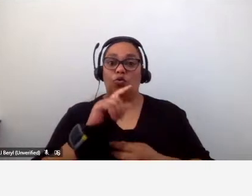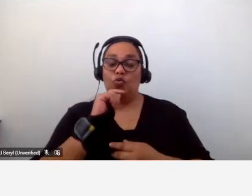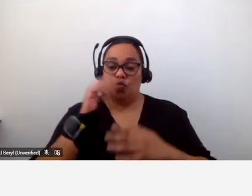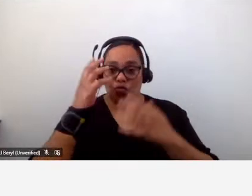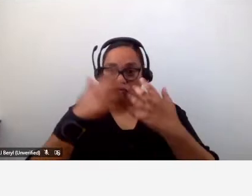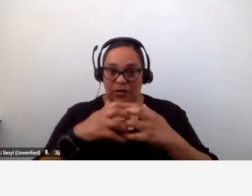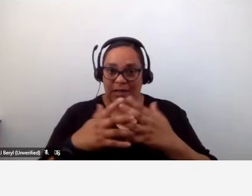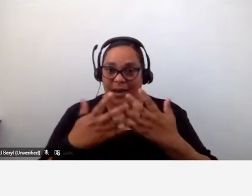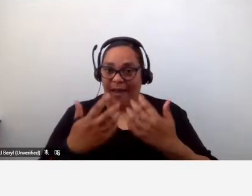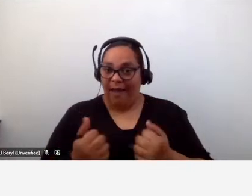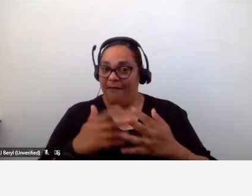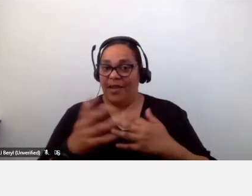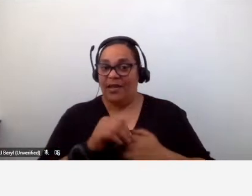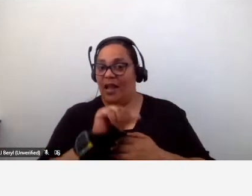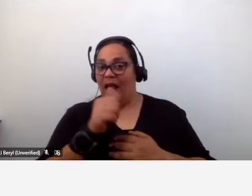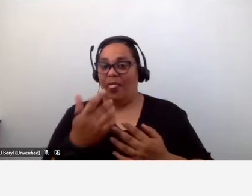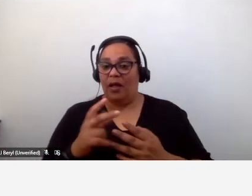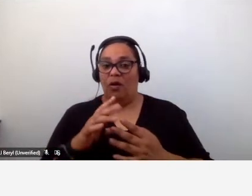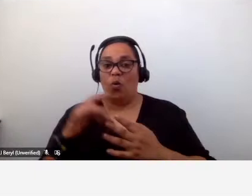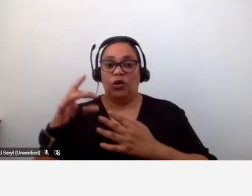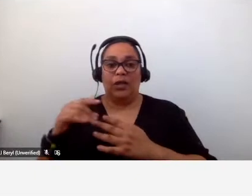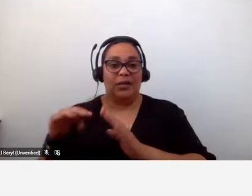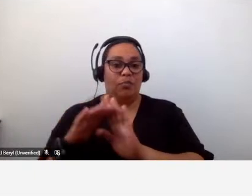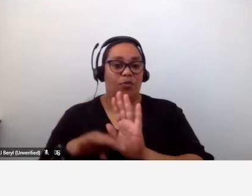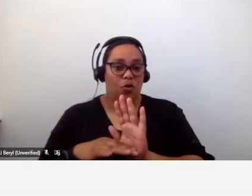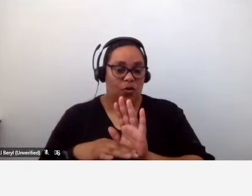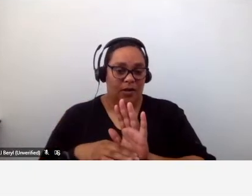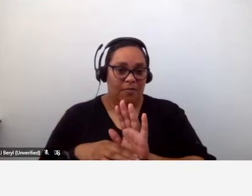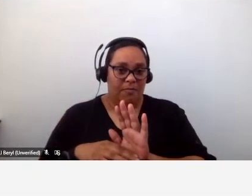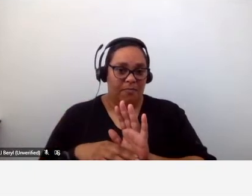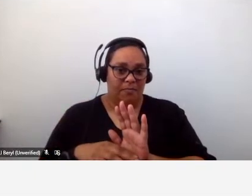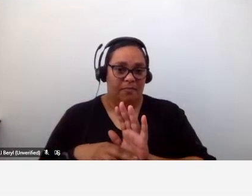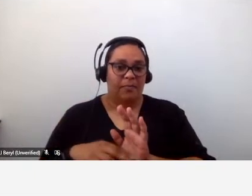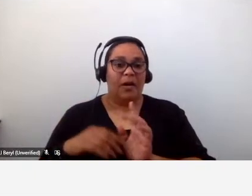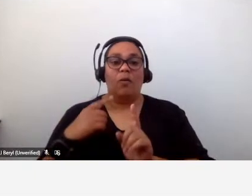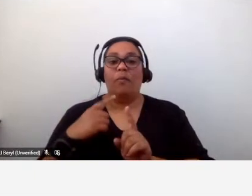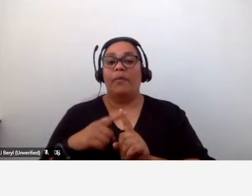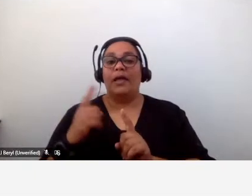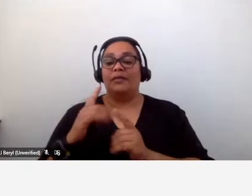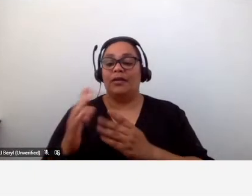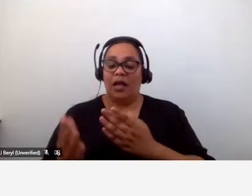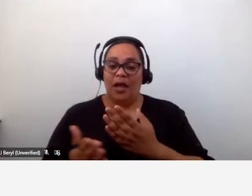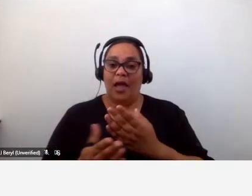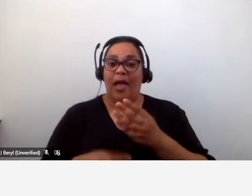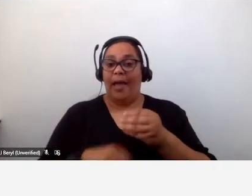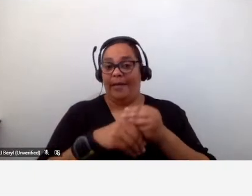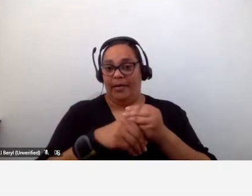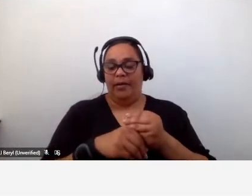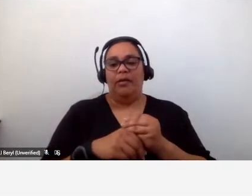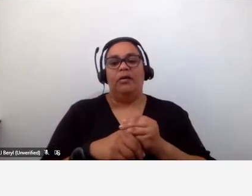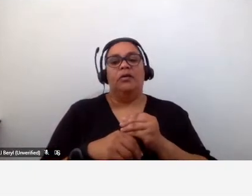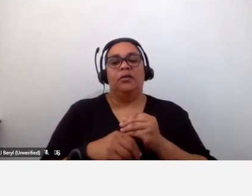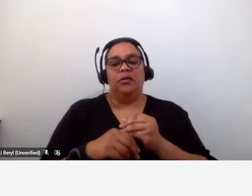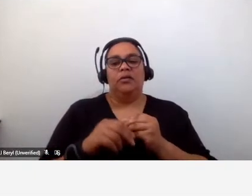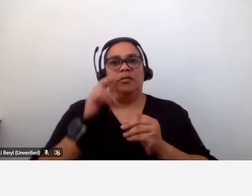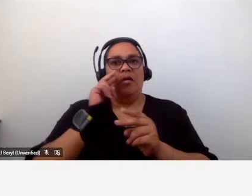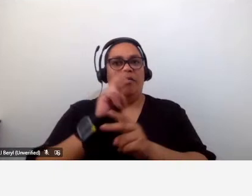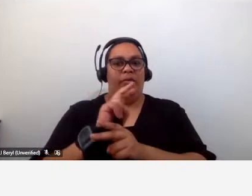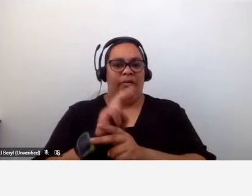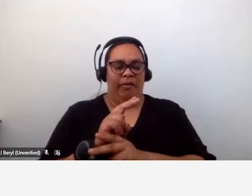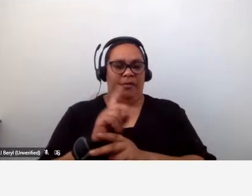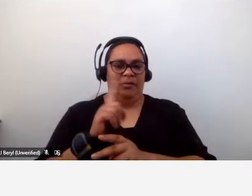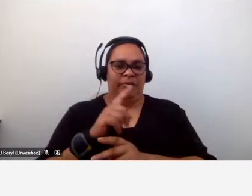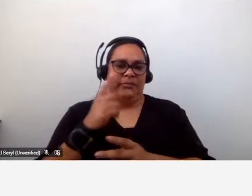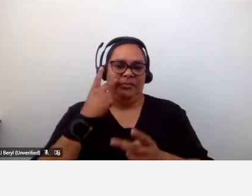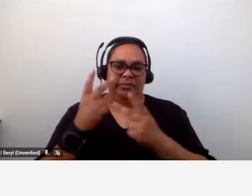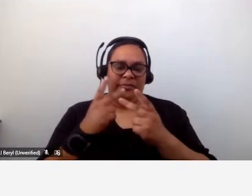considered having any other alternative programs? And also attached to that is that an observation of